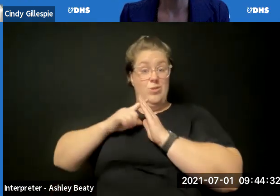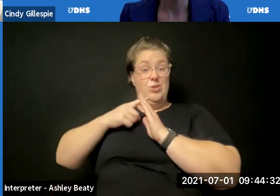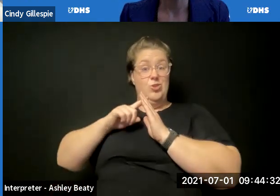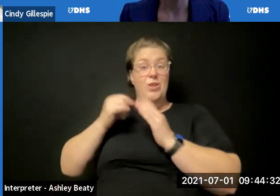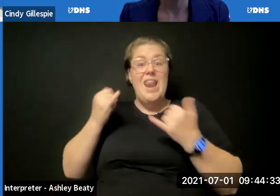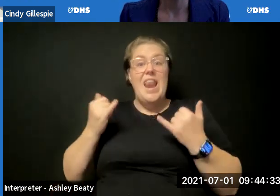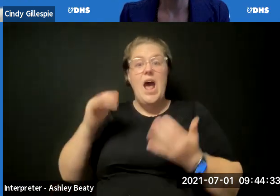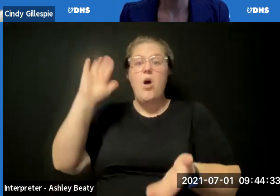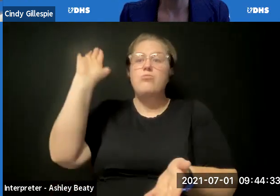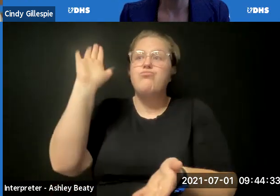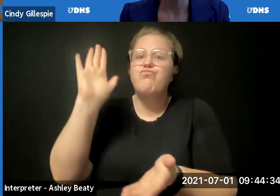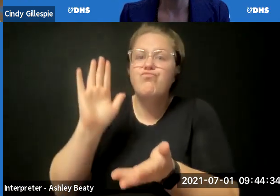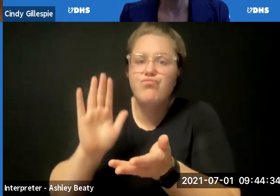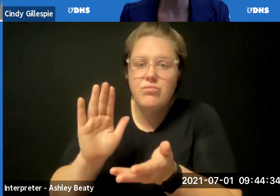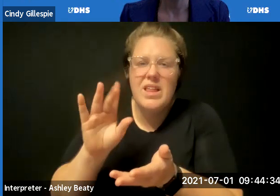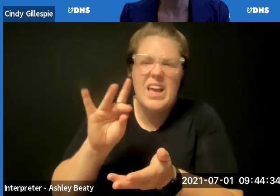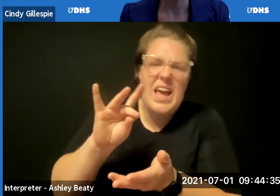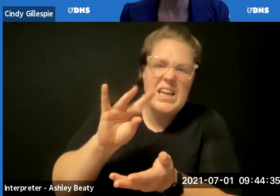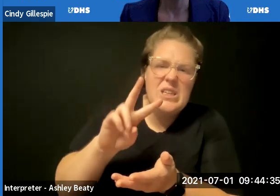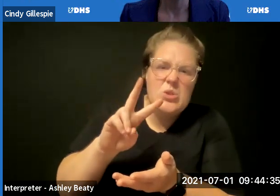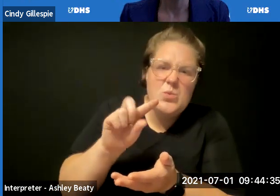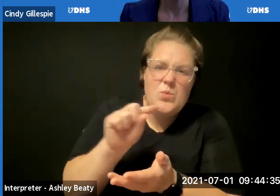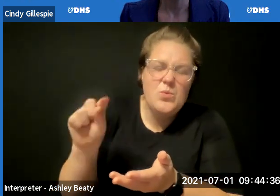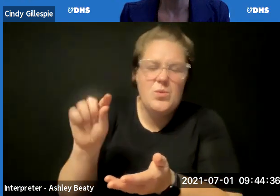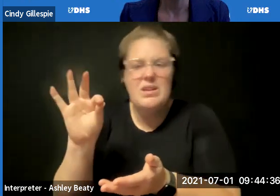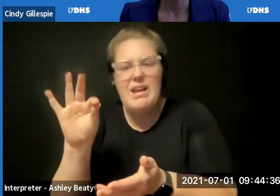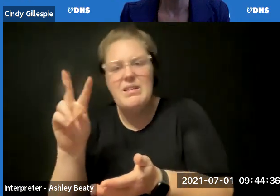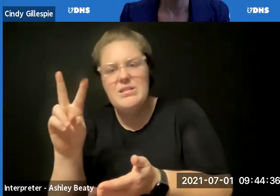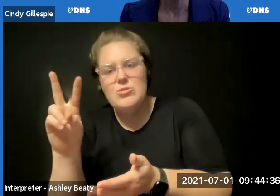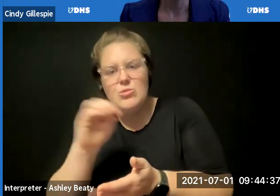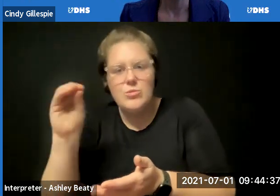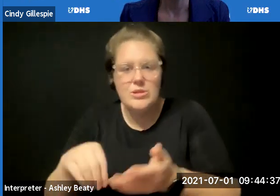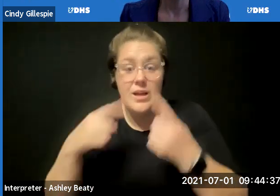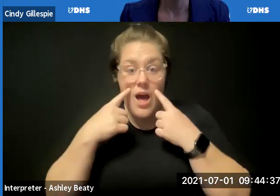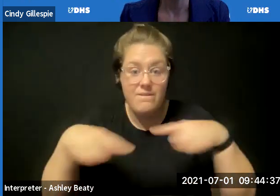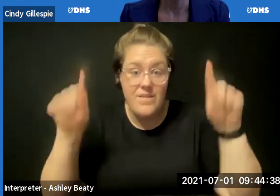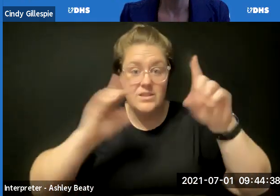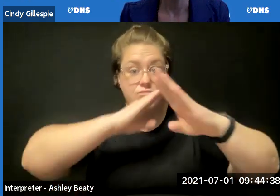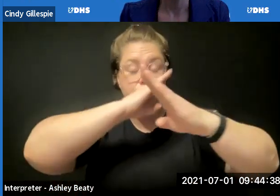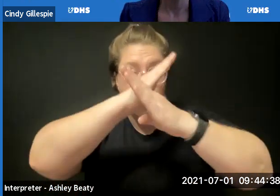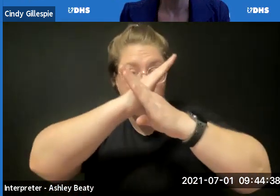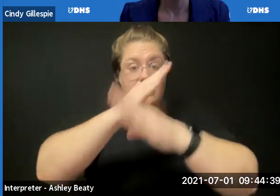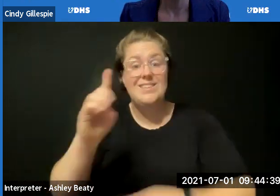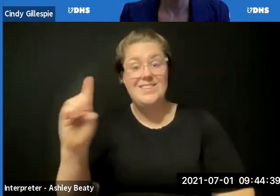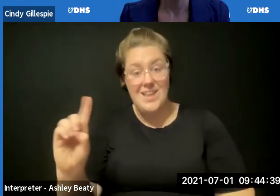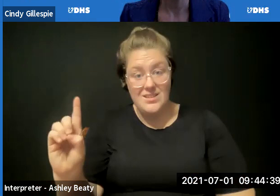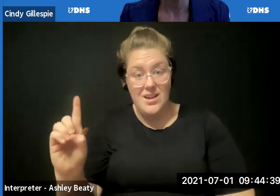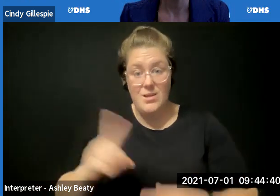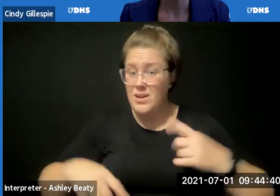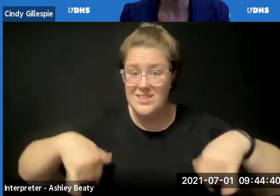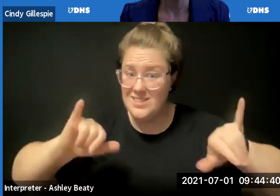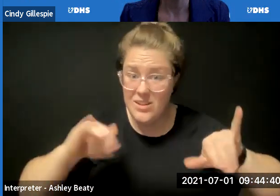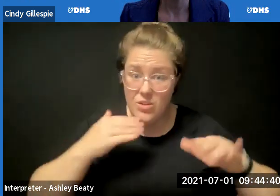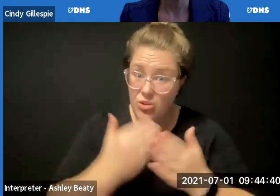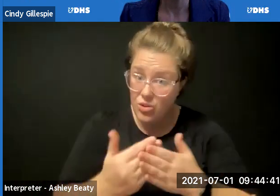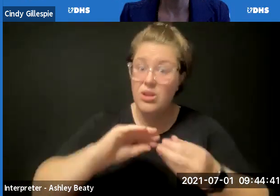to 92%. So it's a tiny bit lower with that, with the variants, but the numbers are still very effective. And you know,